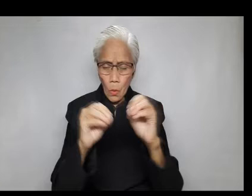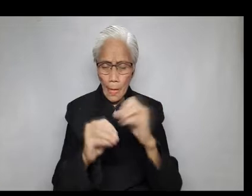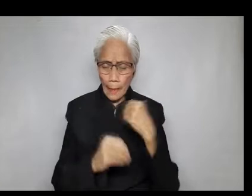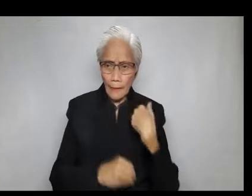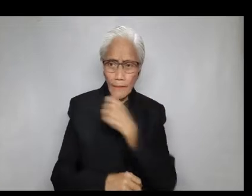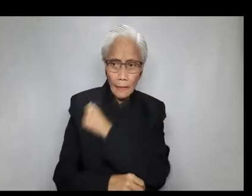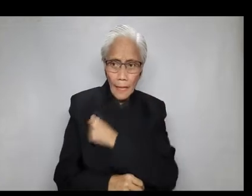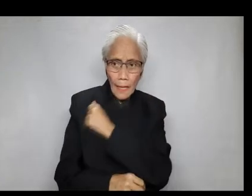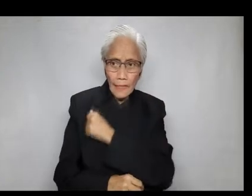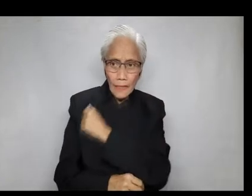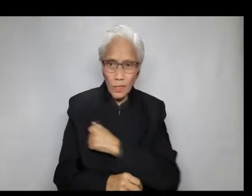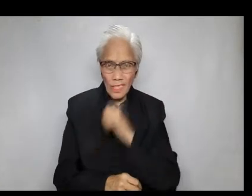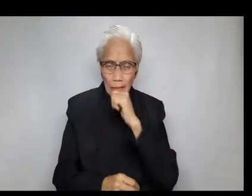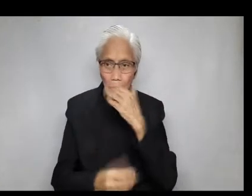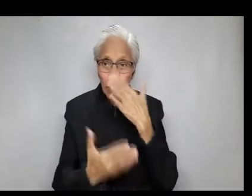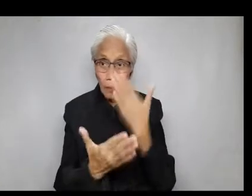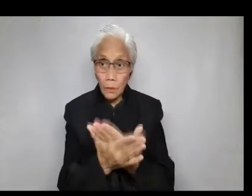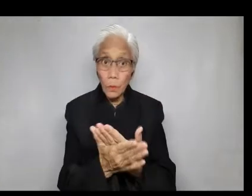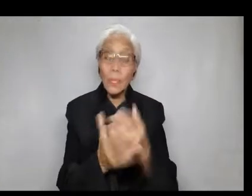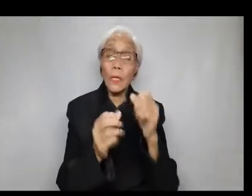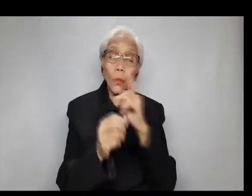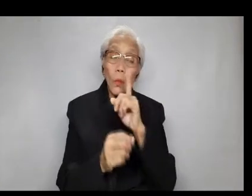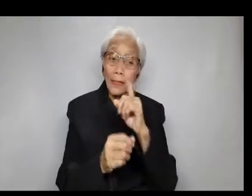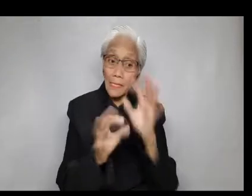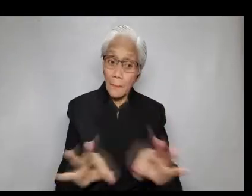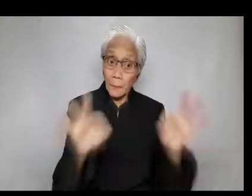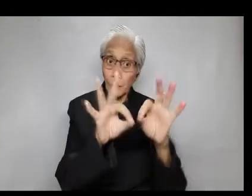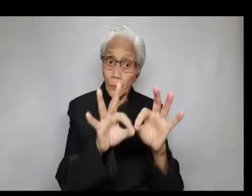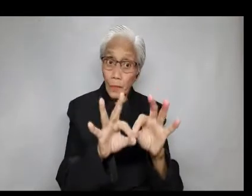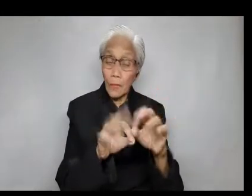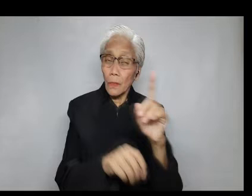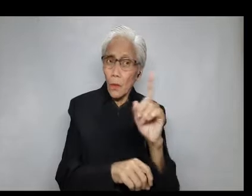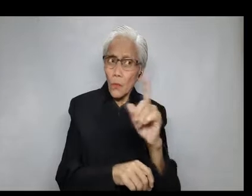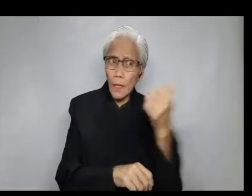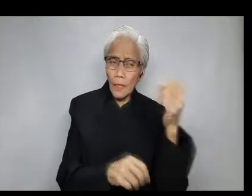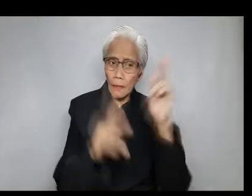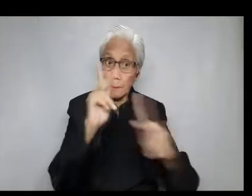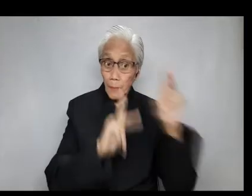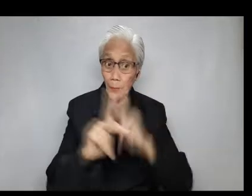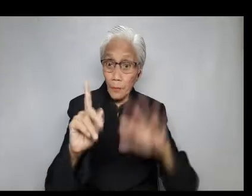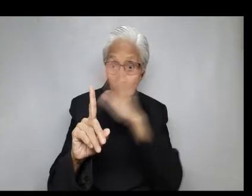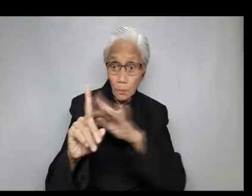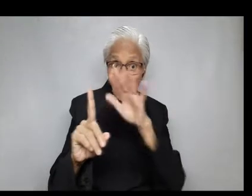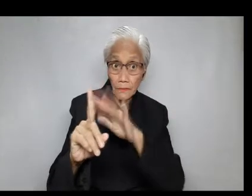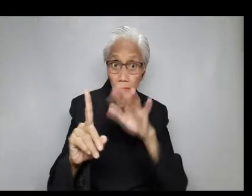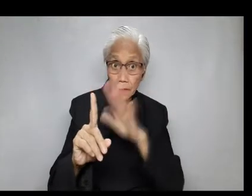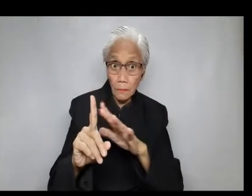have a kindly attitude when checking with the person the validity of other